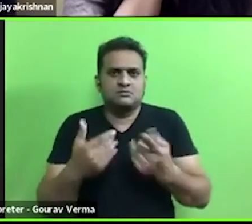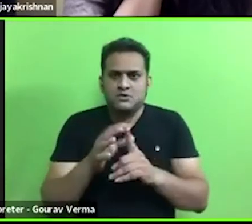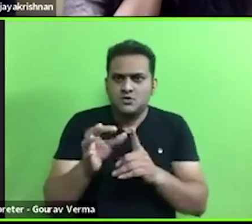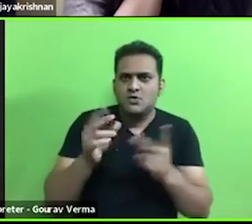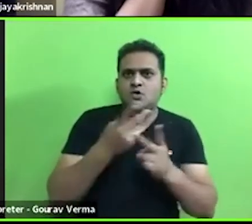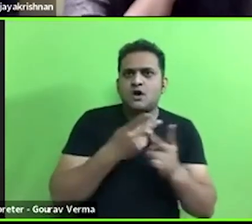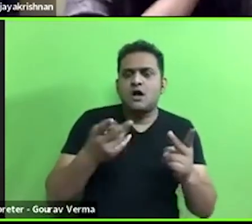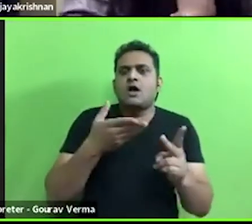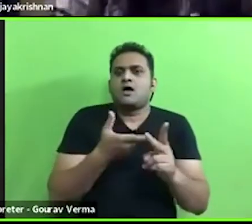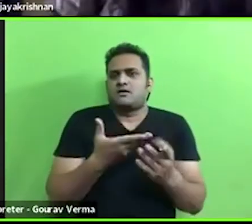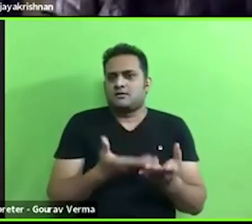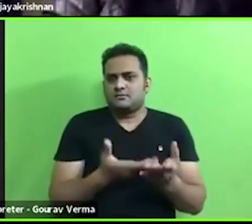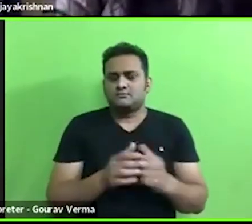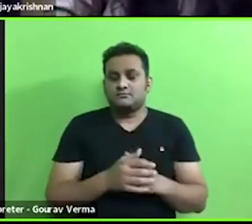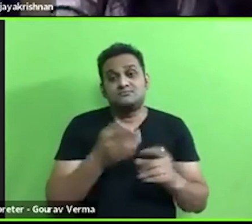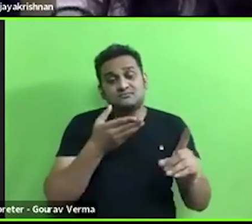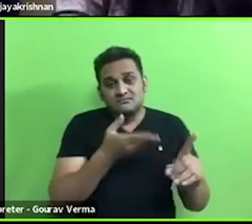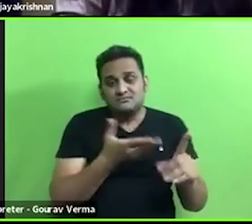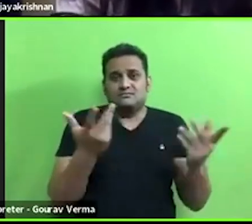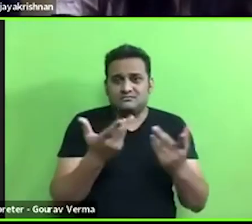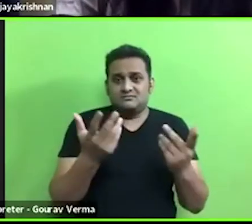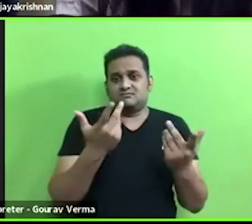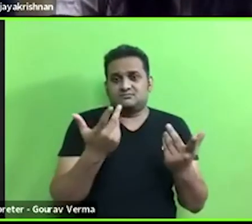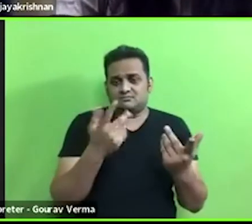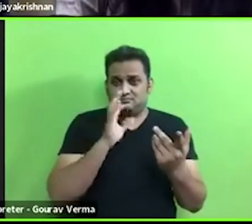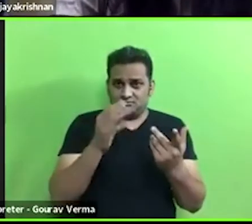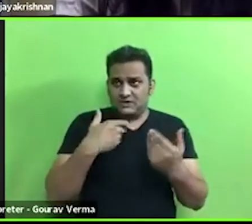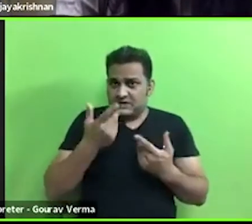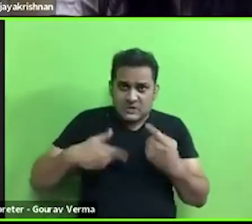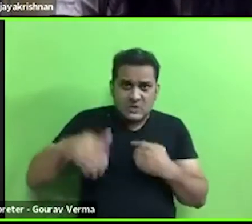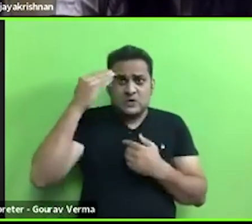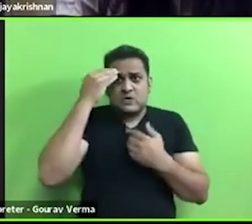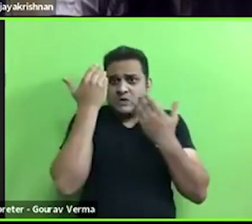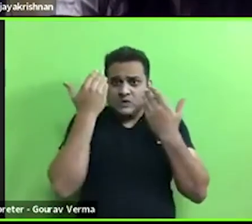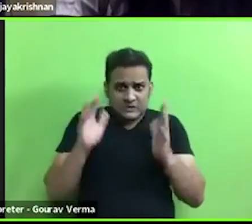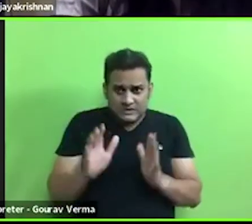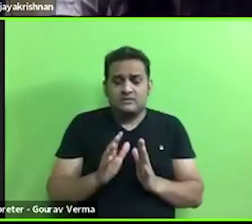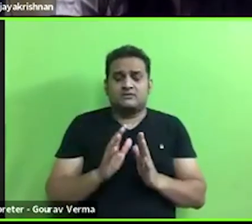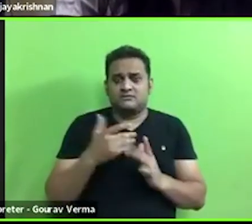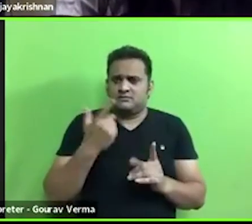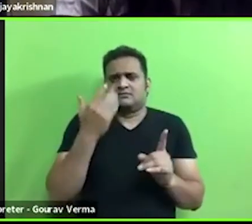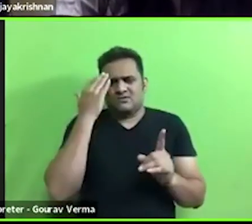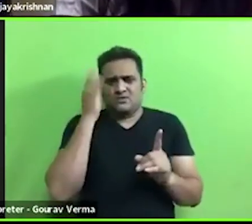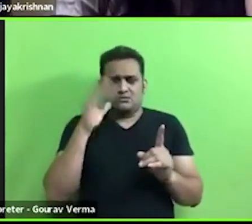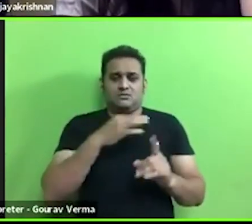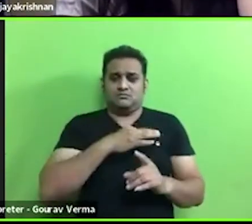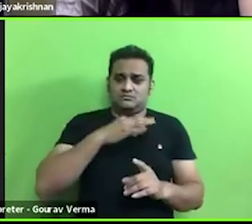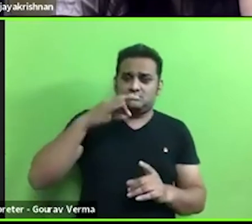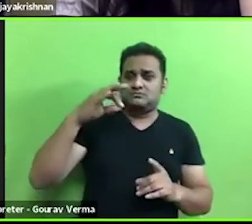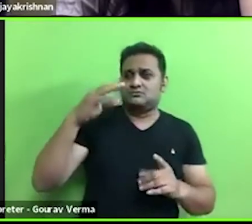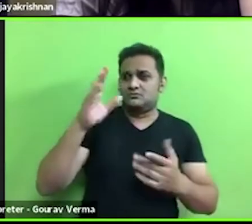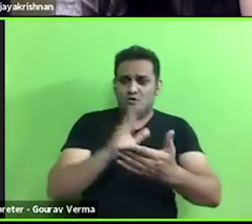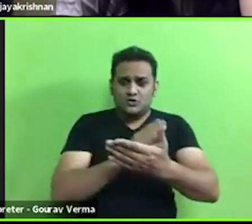form. And that's why, because we do not yet know the synthesis, like we know the soul's music